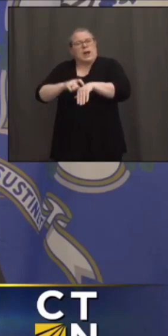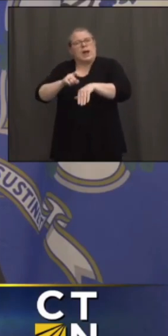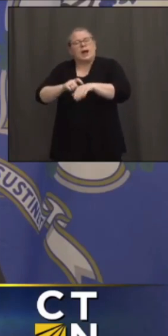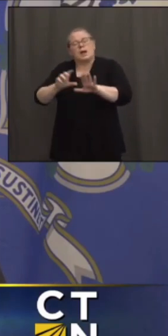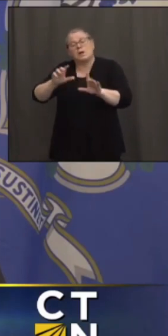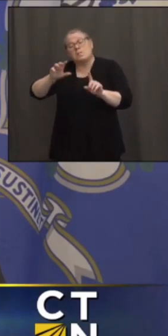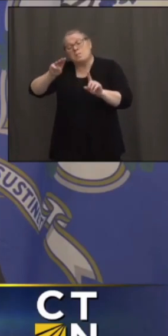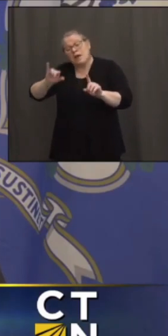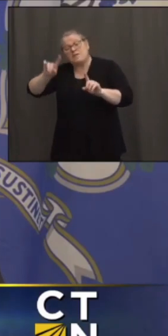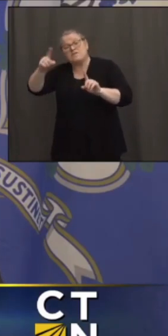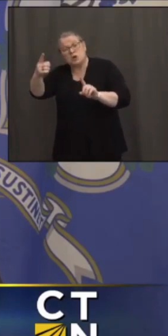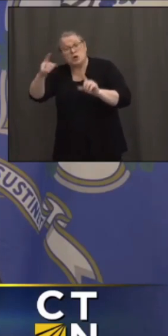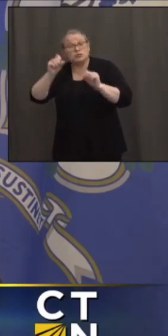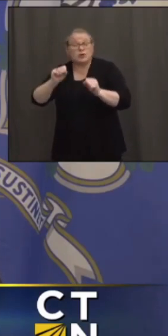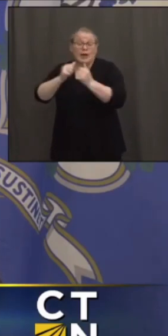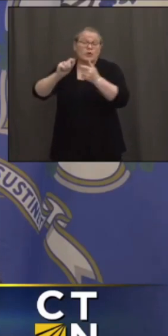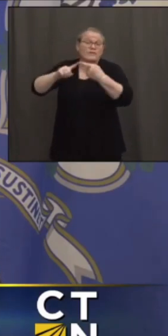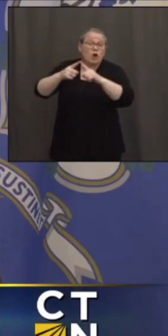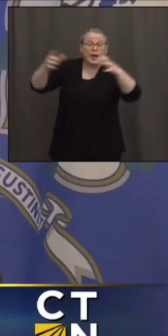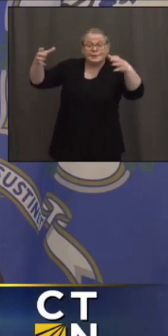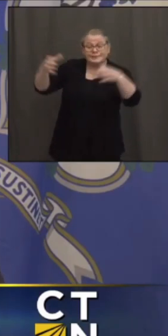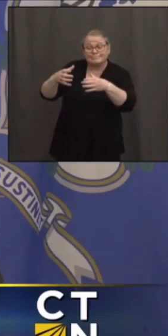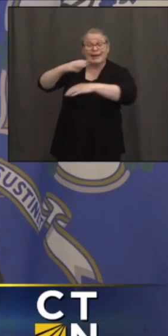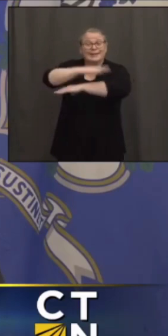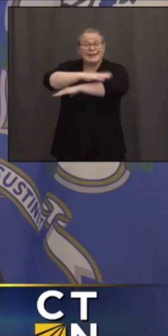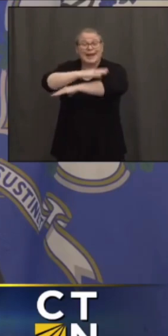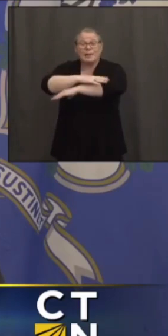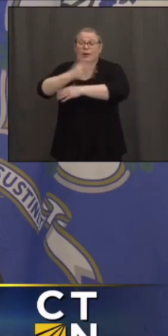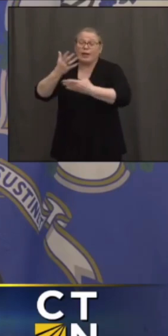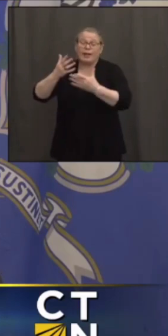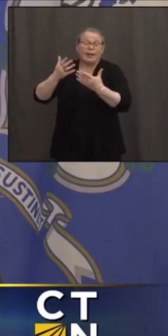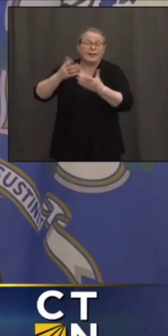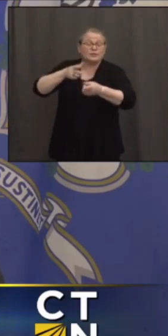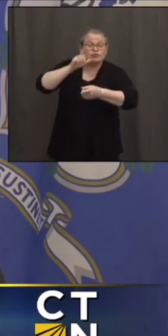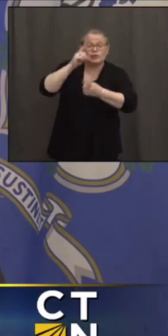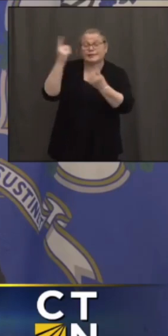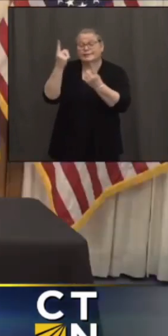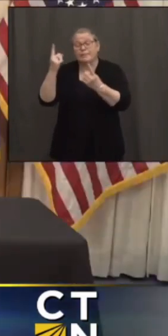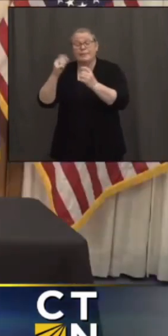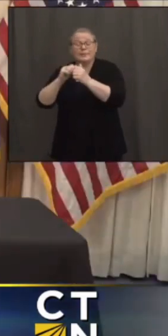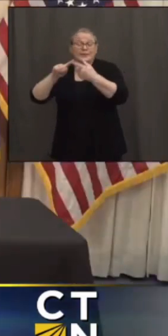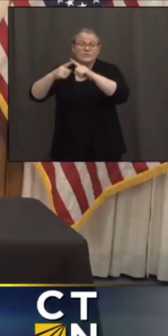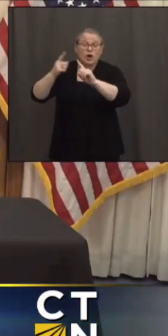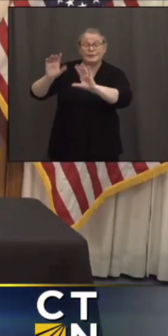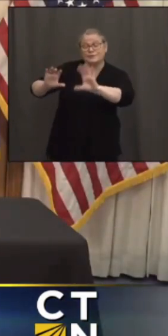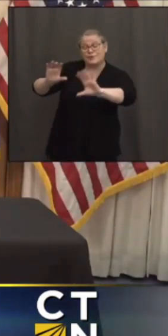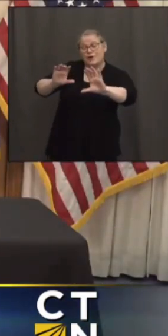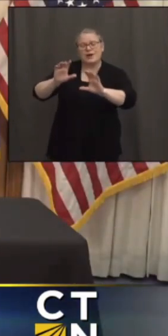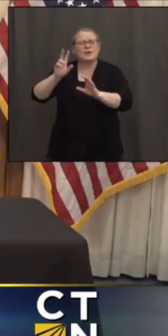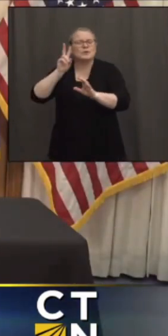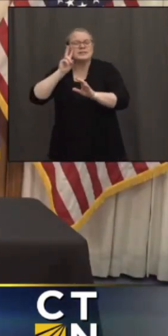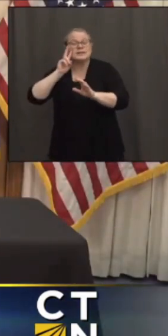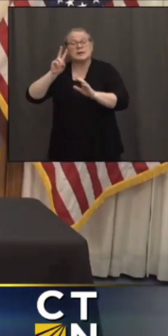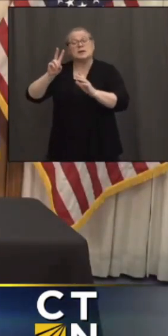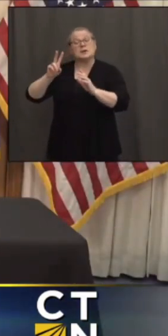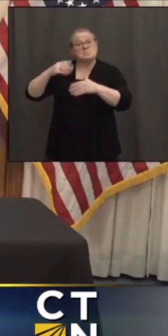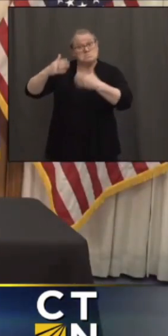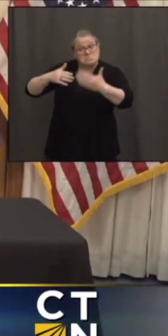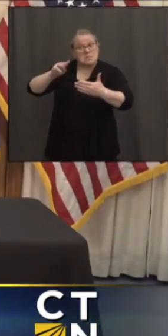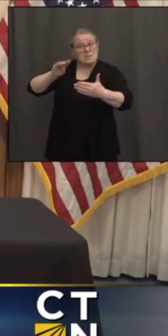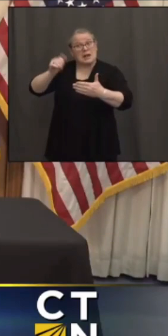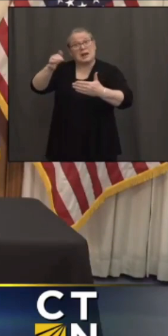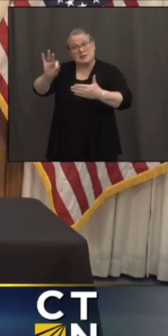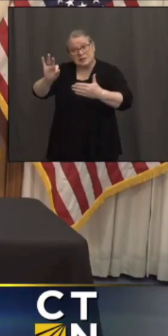let's see how it goes. Assuming it goes well, May 19th, we can open up some more. Thank you.